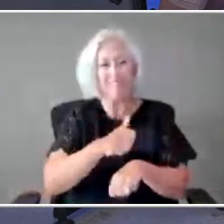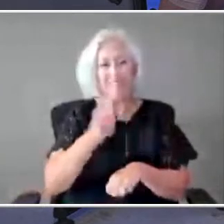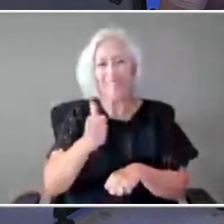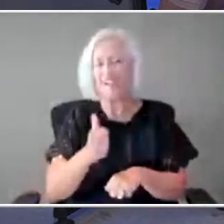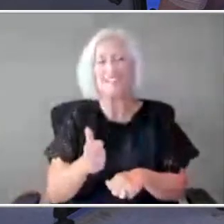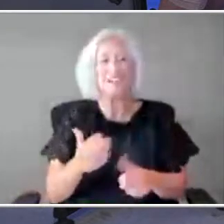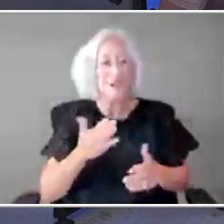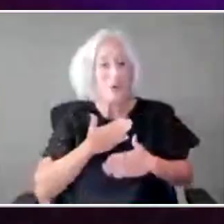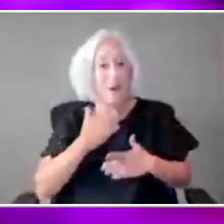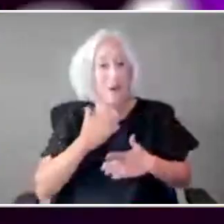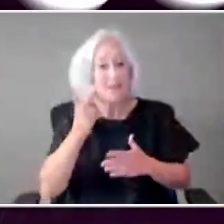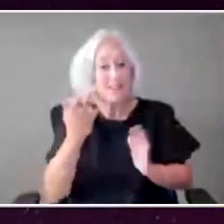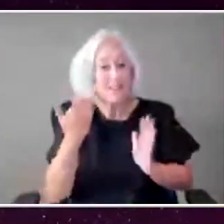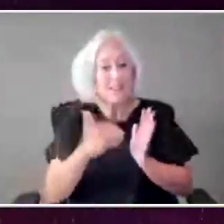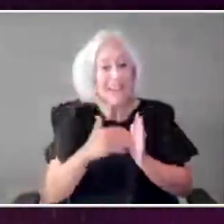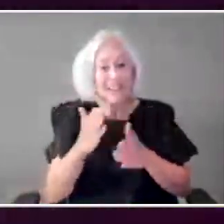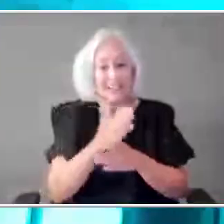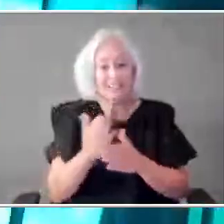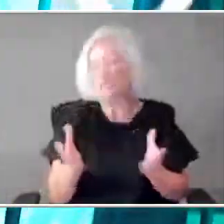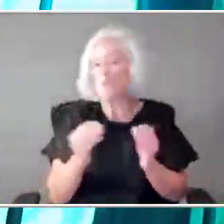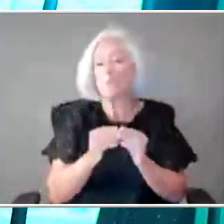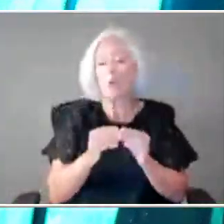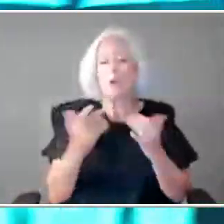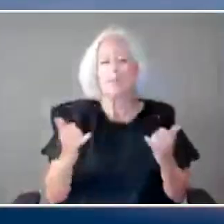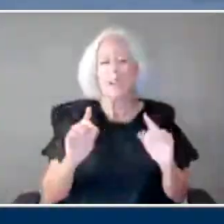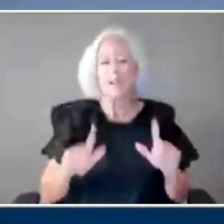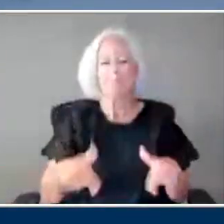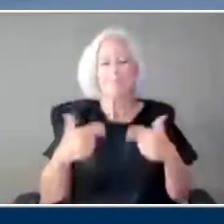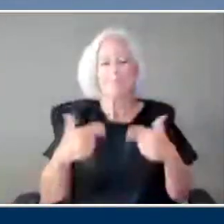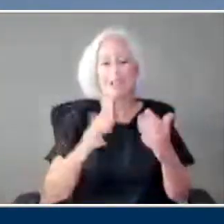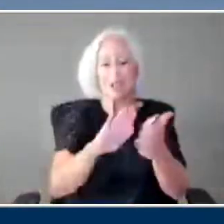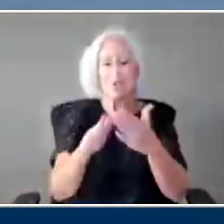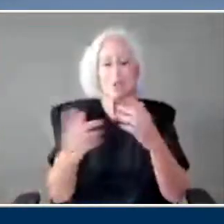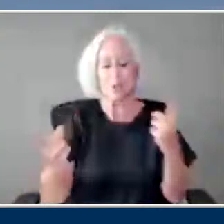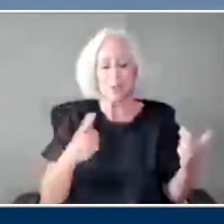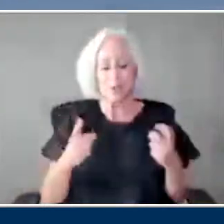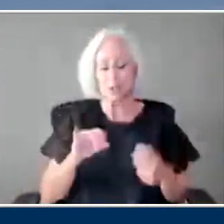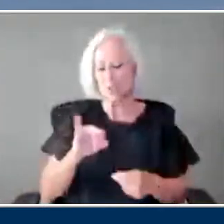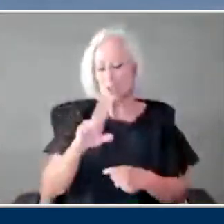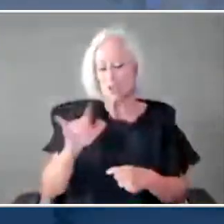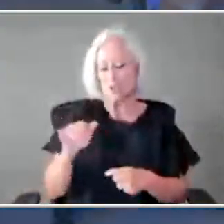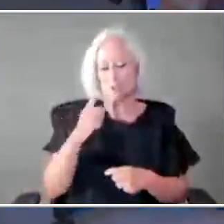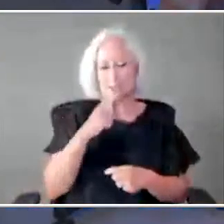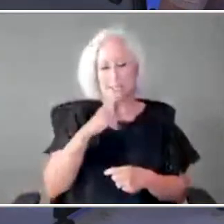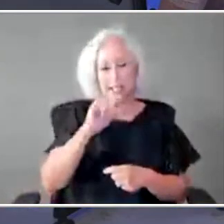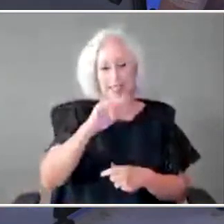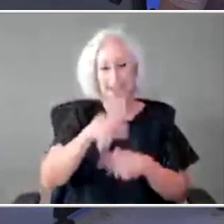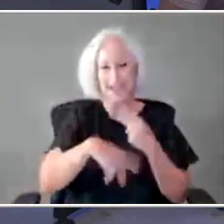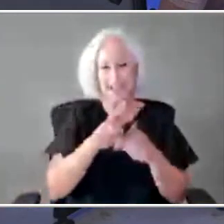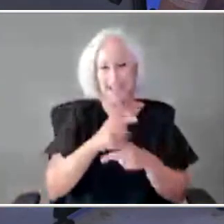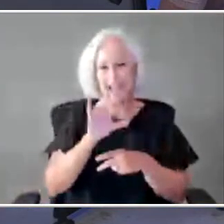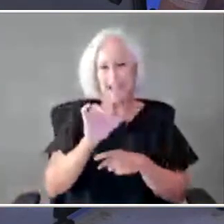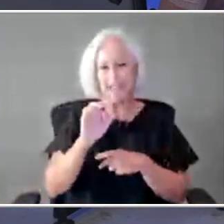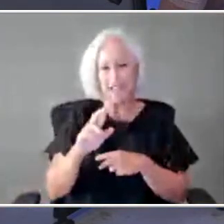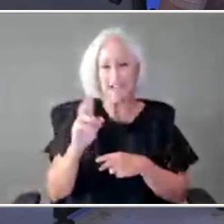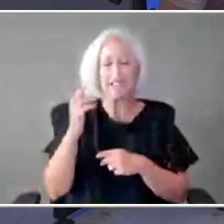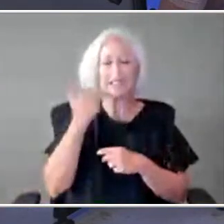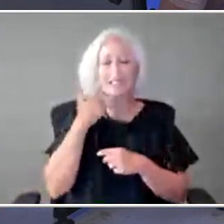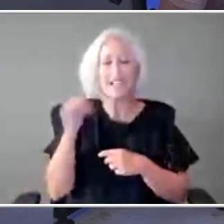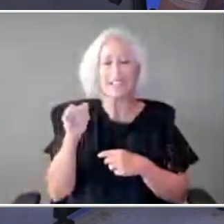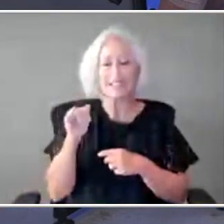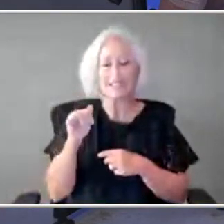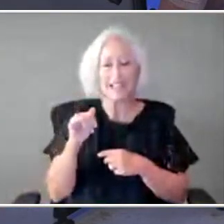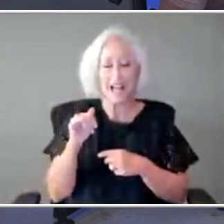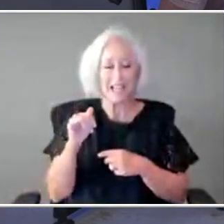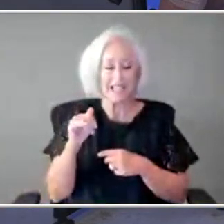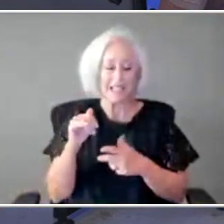Let's get to some questions from our viewers this morning, and I like Jeremy's because he says this kind of cancer sounds like such a grab bag of frustration. I